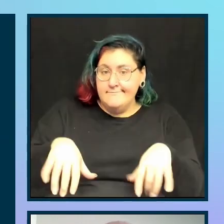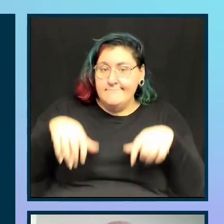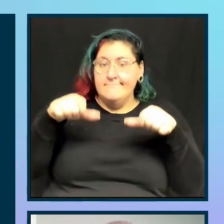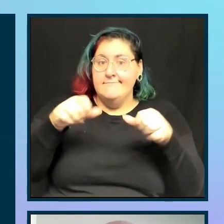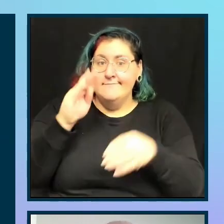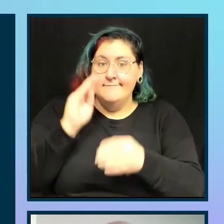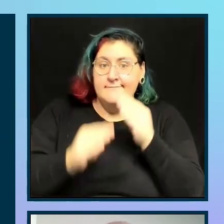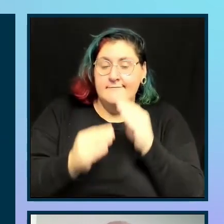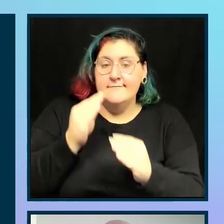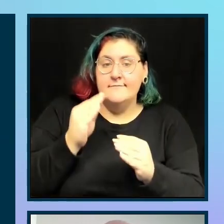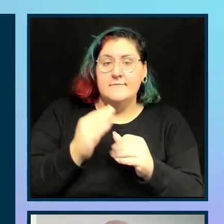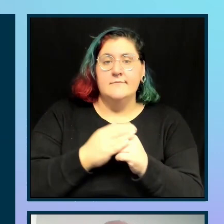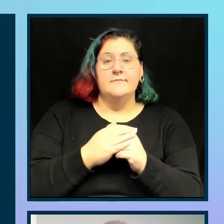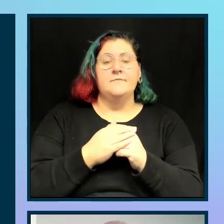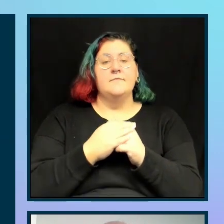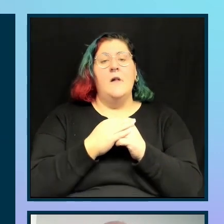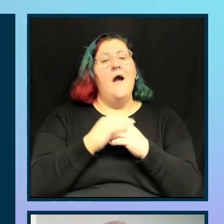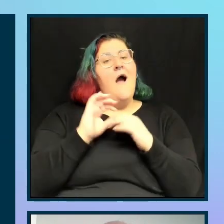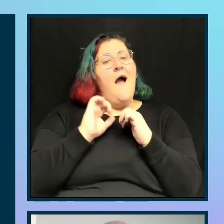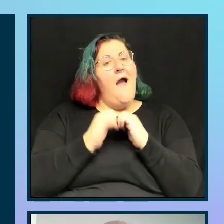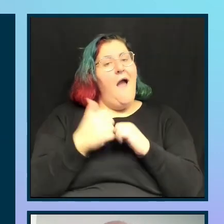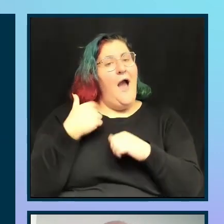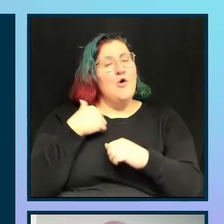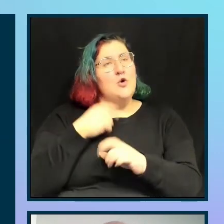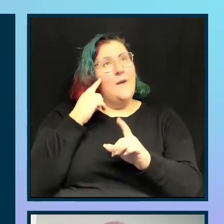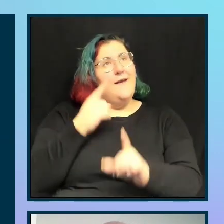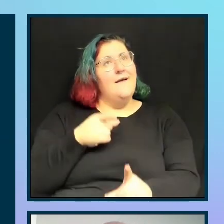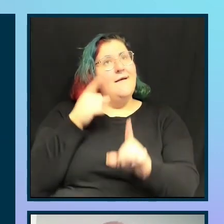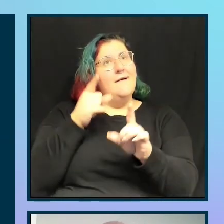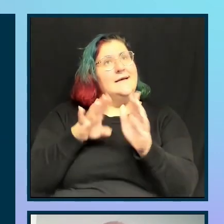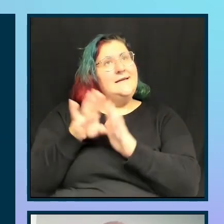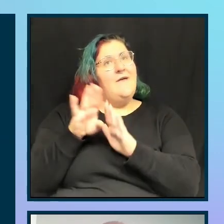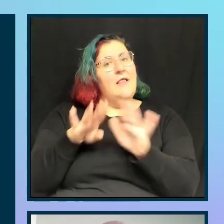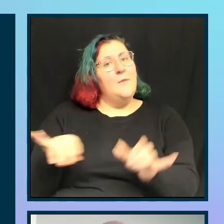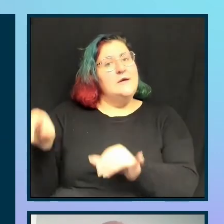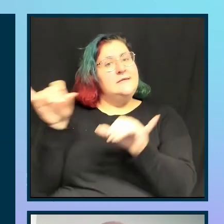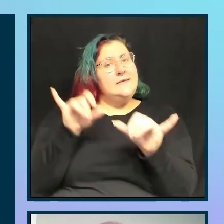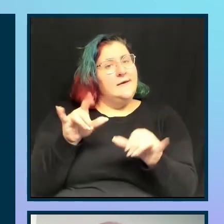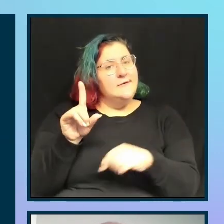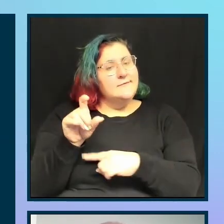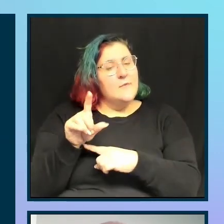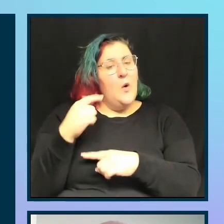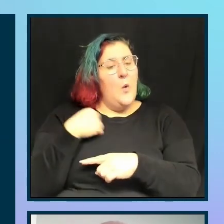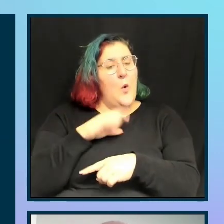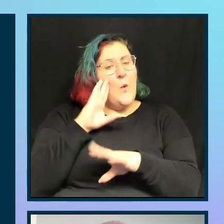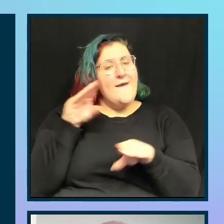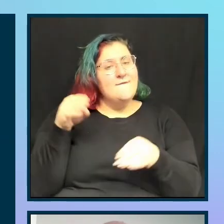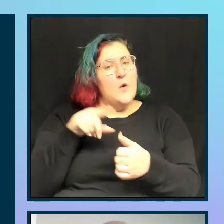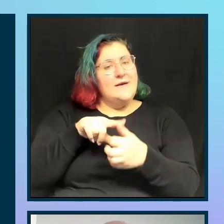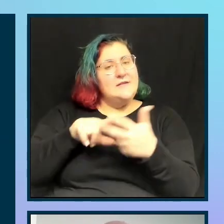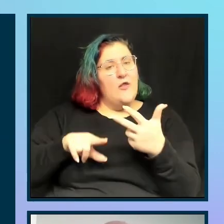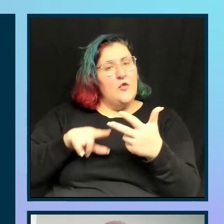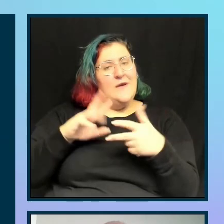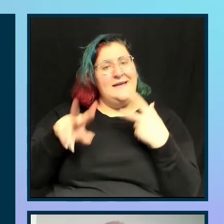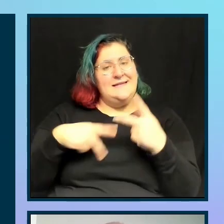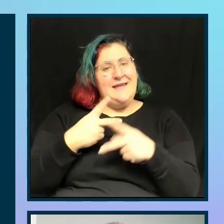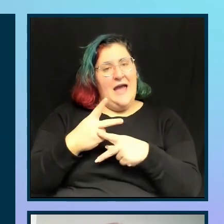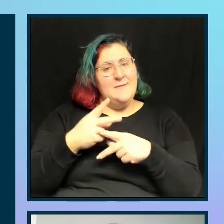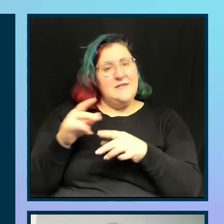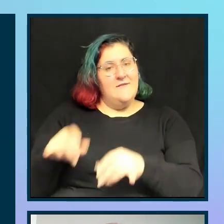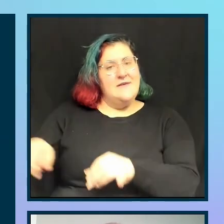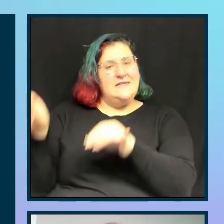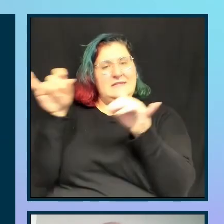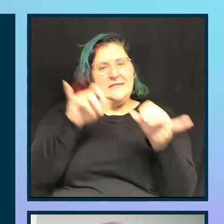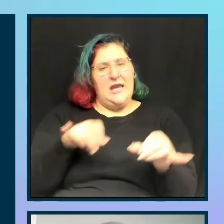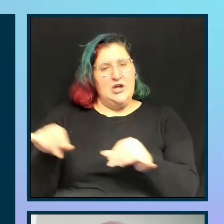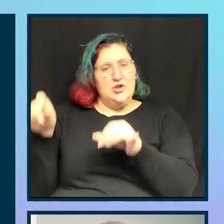standards, particularly when we are looking at workflows for accessibility, is we're focusing on 3 different types of standards. The first of these that I've